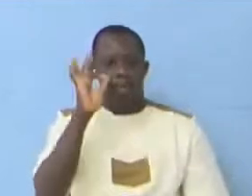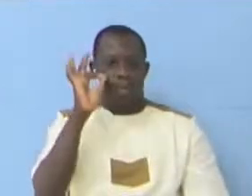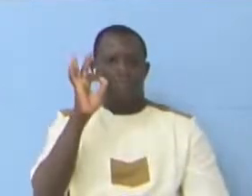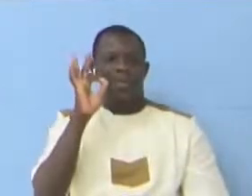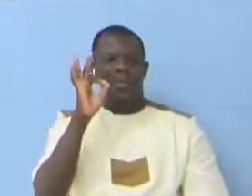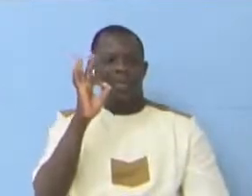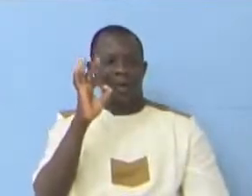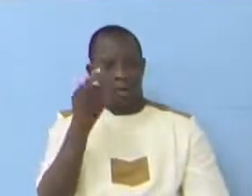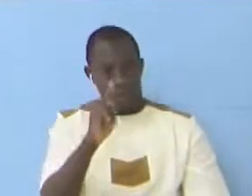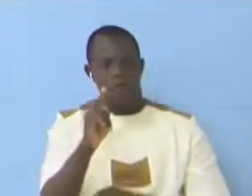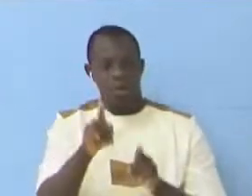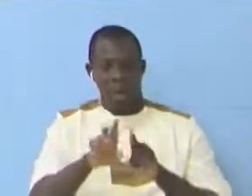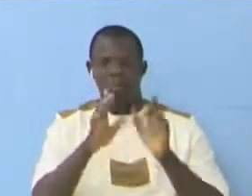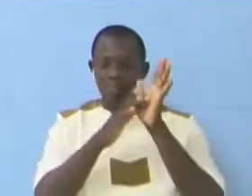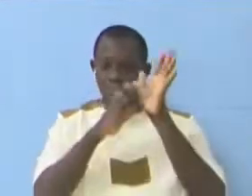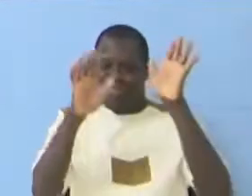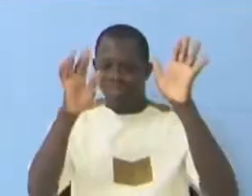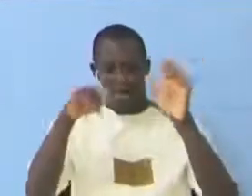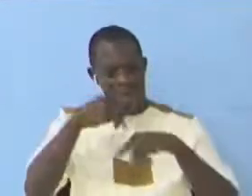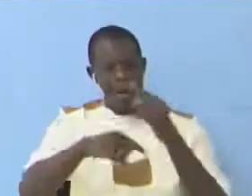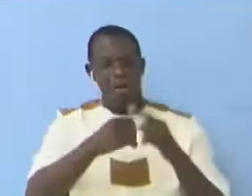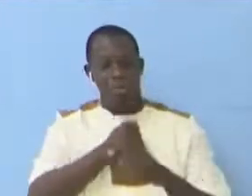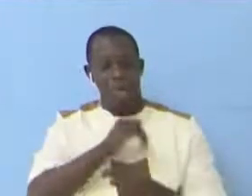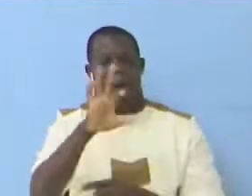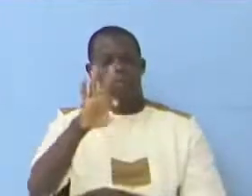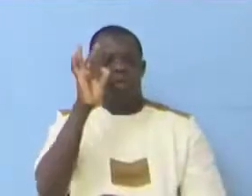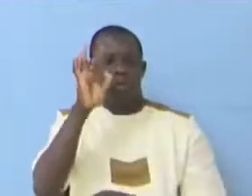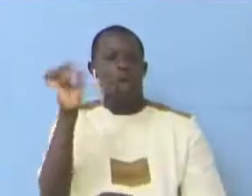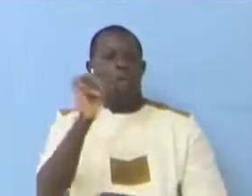nekkoon pour oo ma ndokkale ma ci suma tànneef.